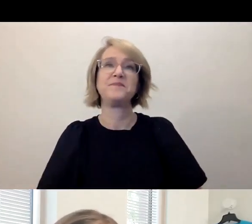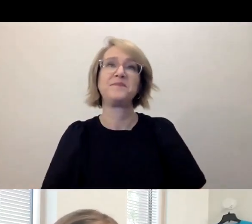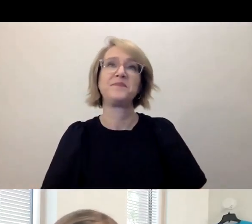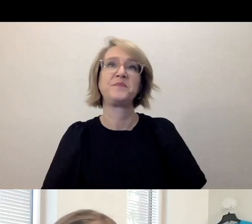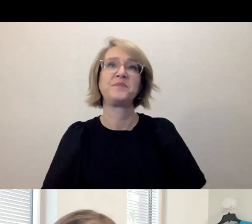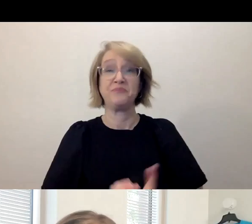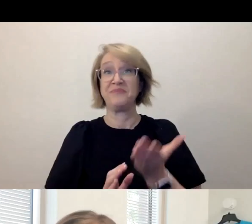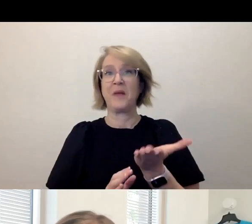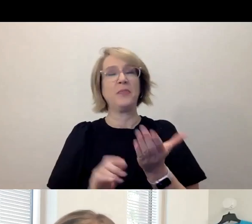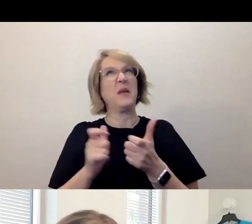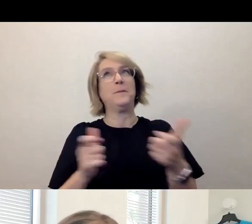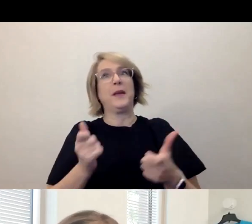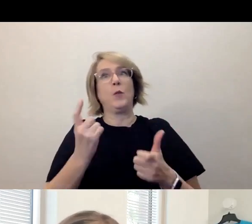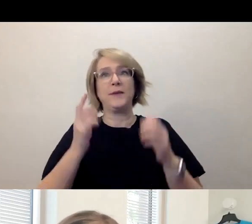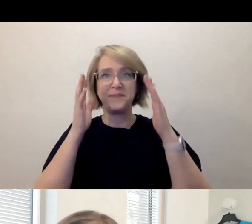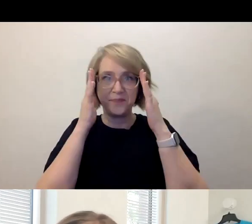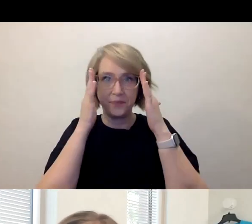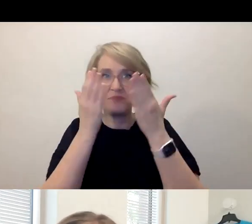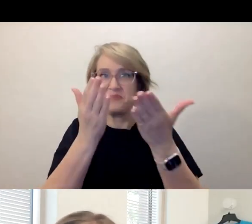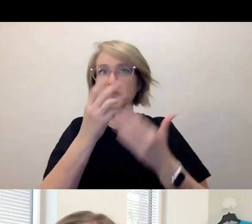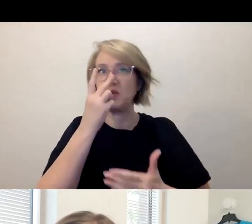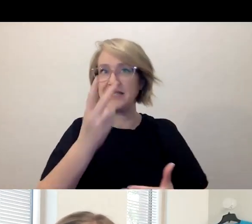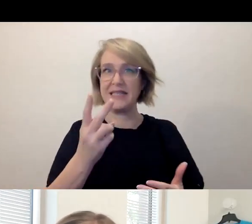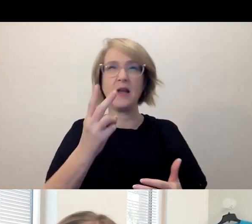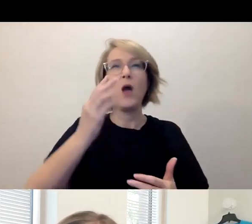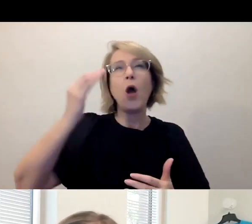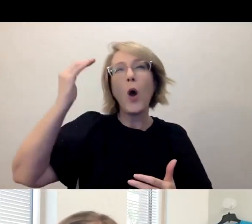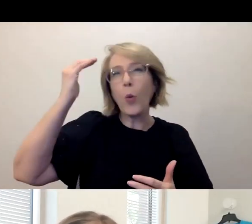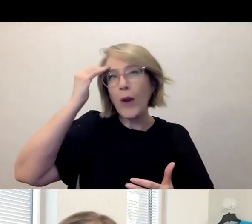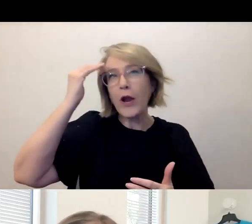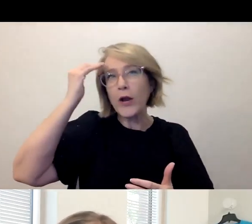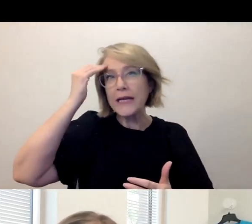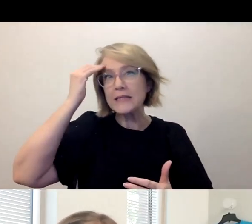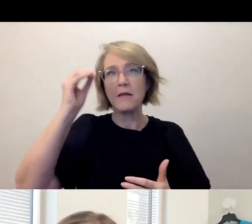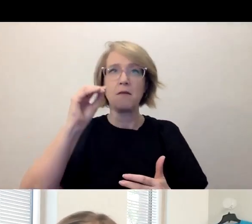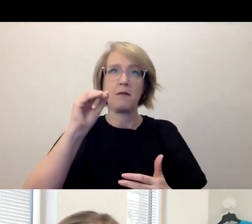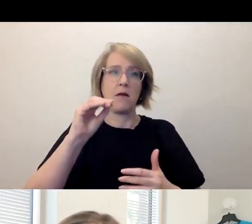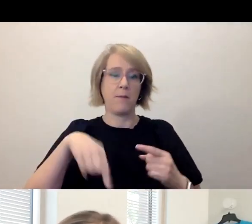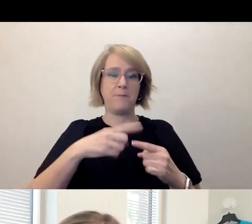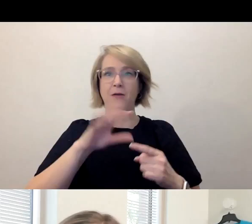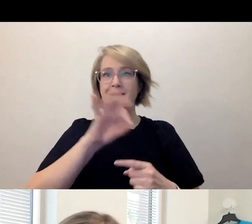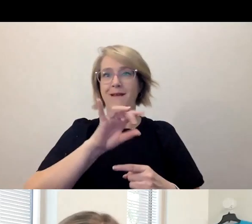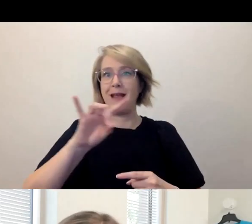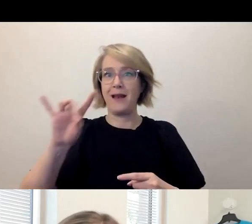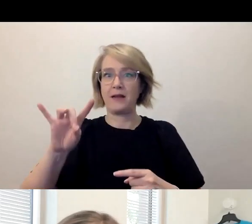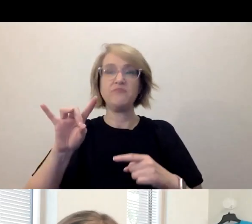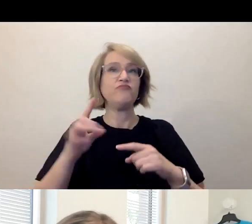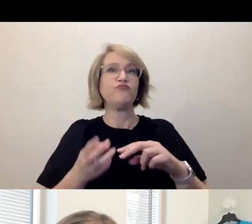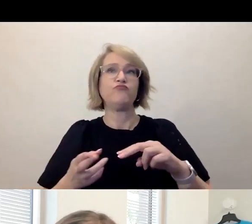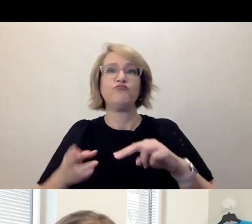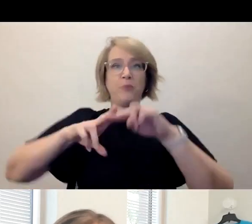So this is the big one. As you can see, awareness and familiarity with 988 have jumped quite a bit since a year ago,